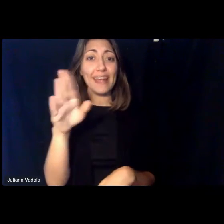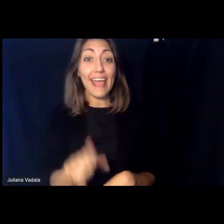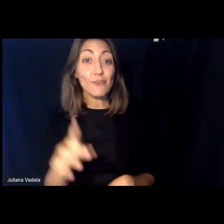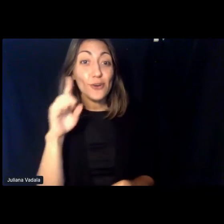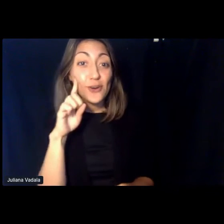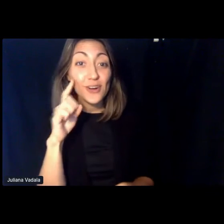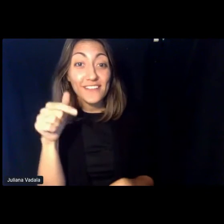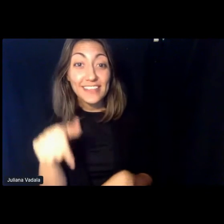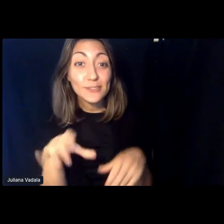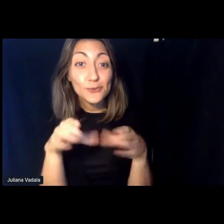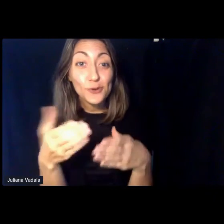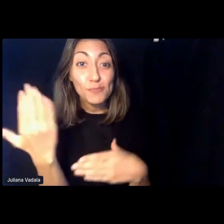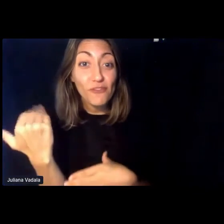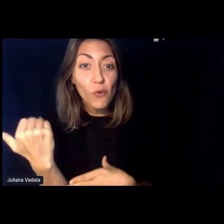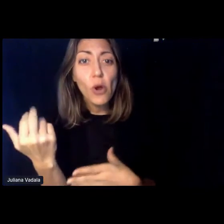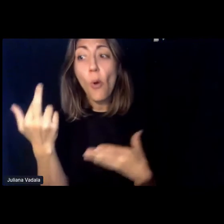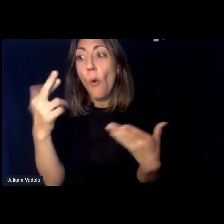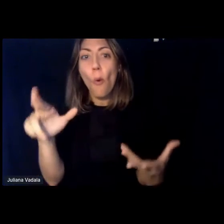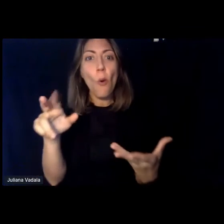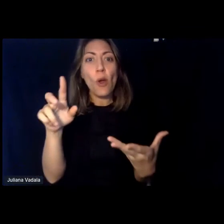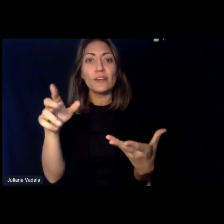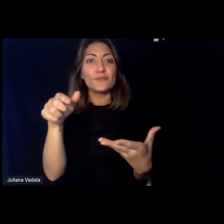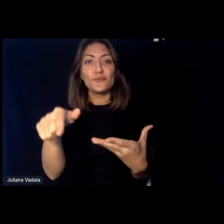we're really glad that you're here today.